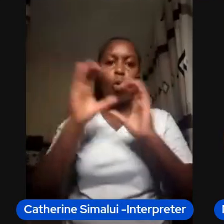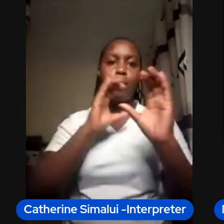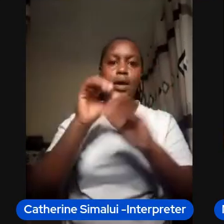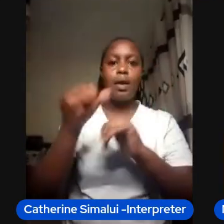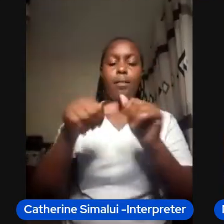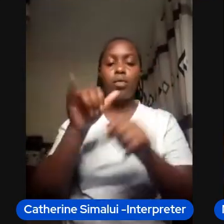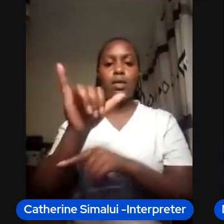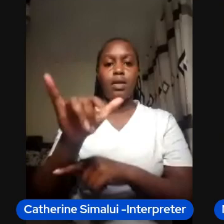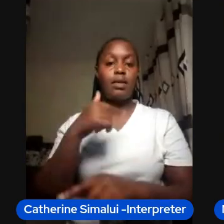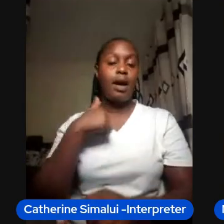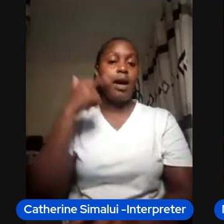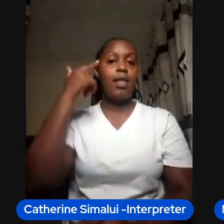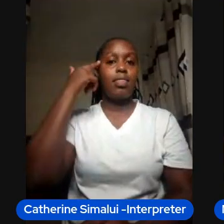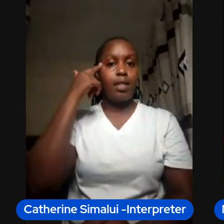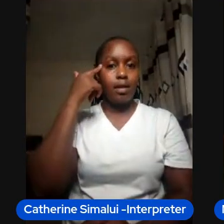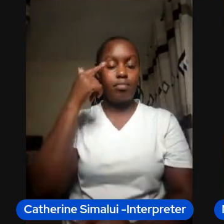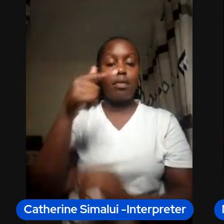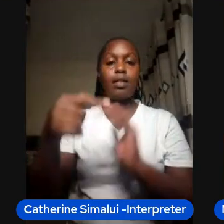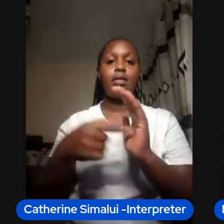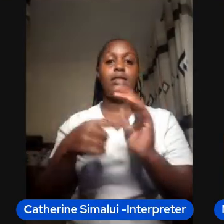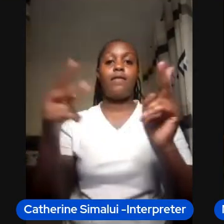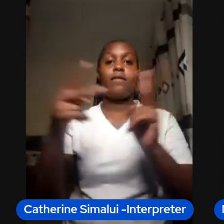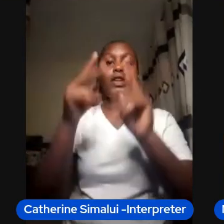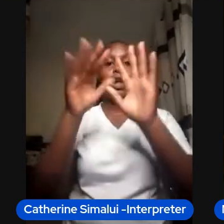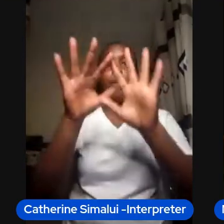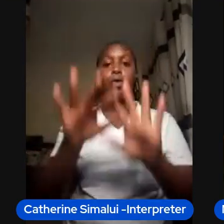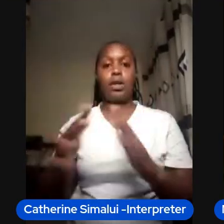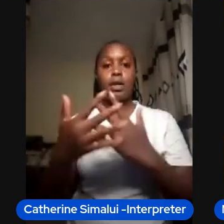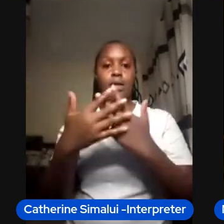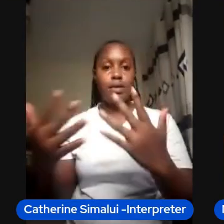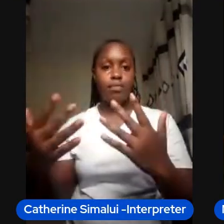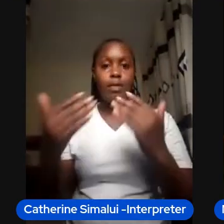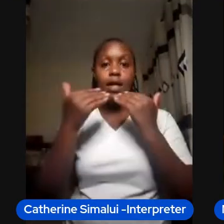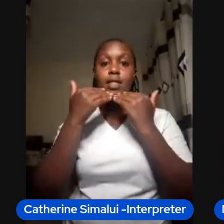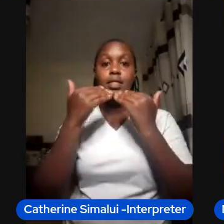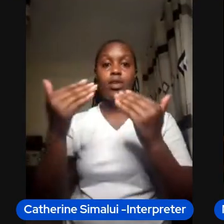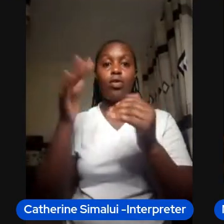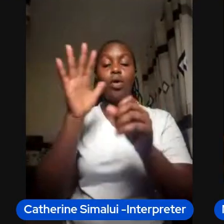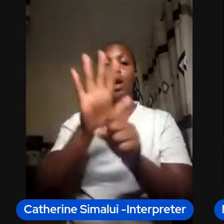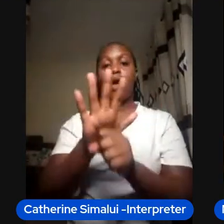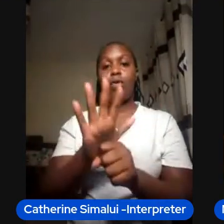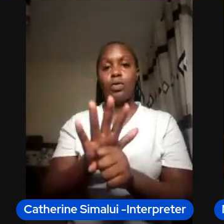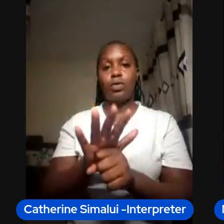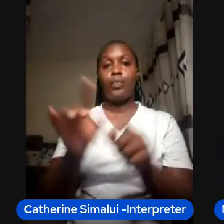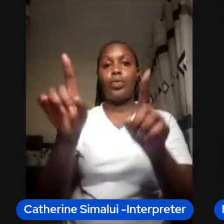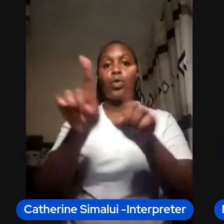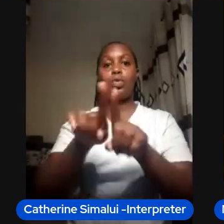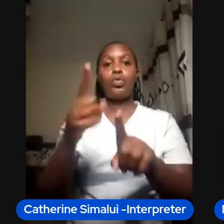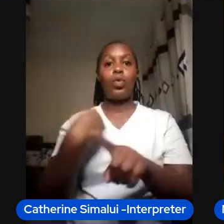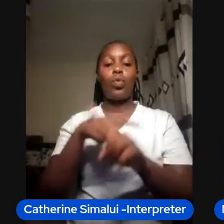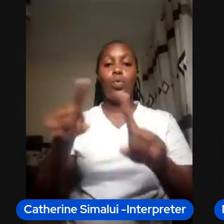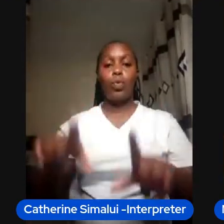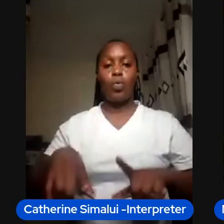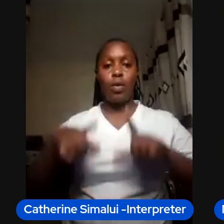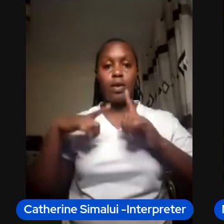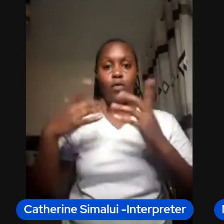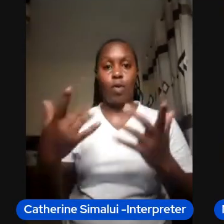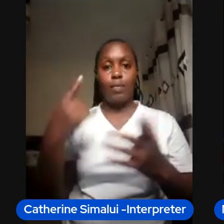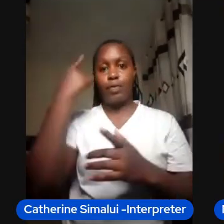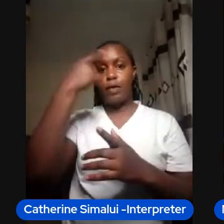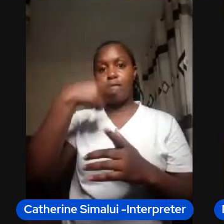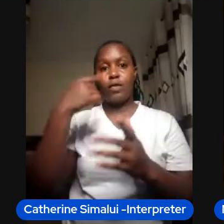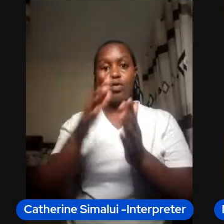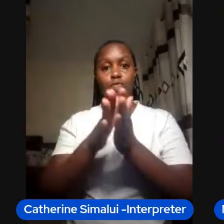those are very, very important. Thank you so much. We're still live on Facebook, LinkedIn,